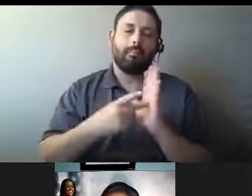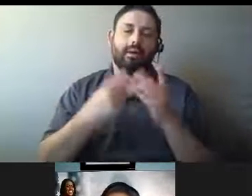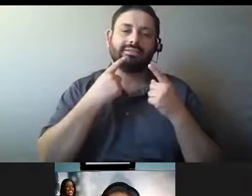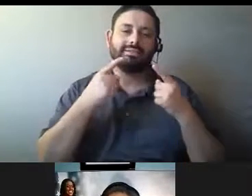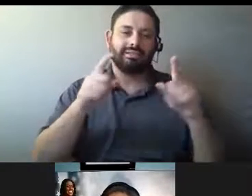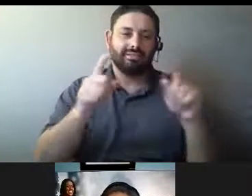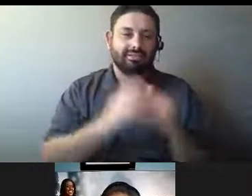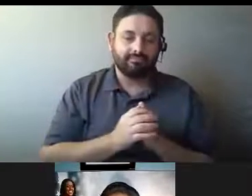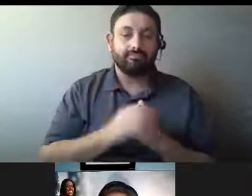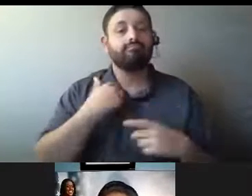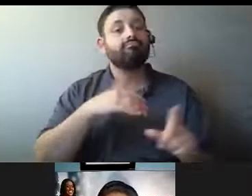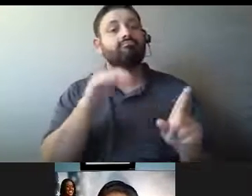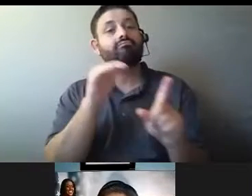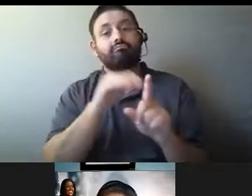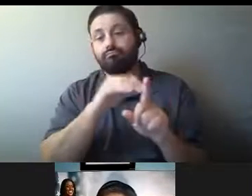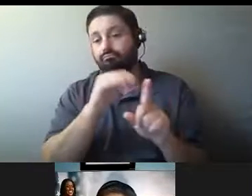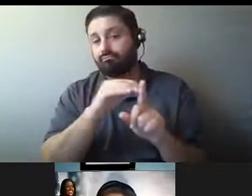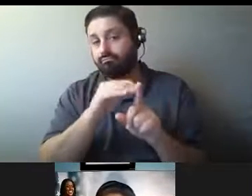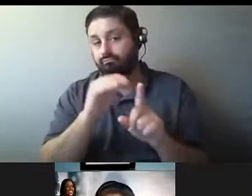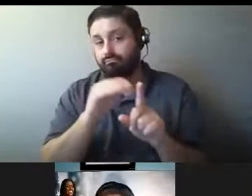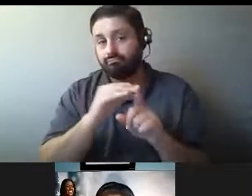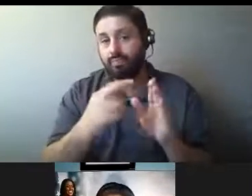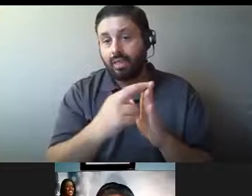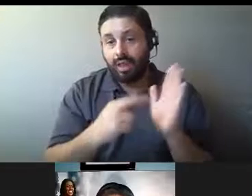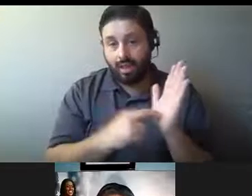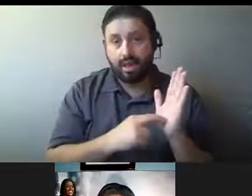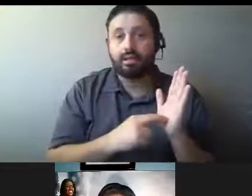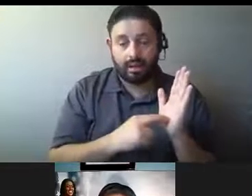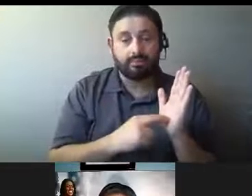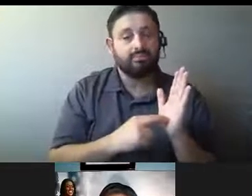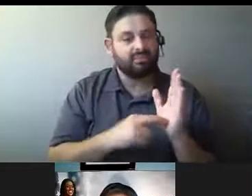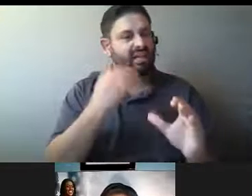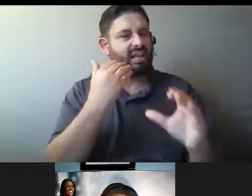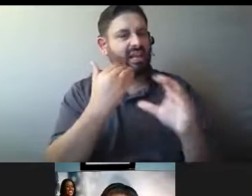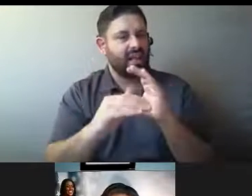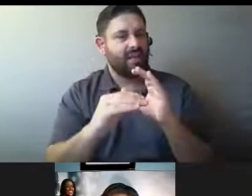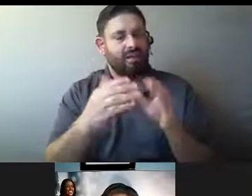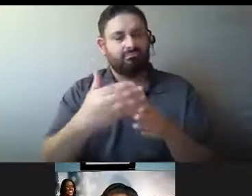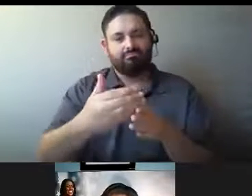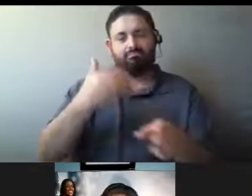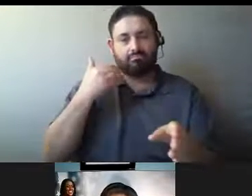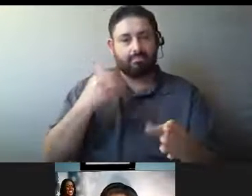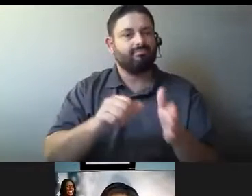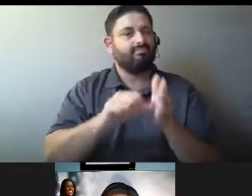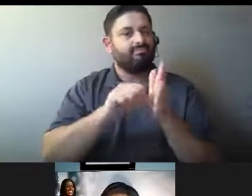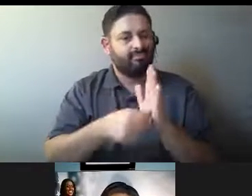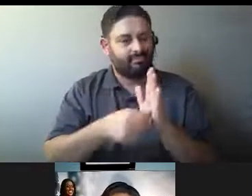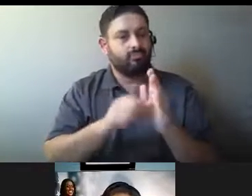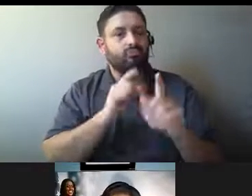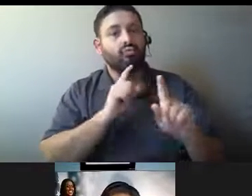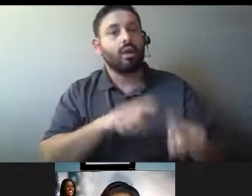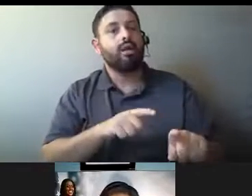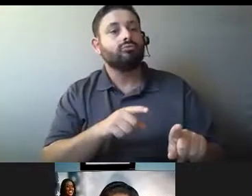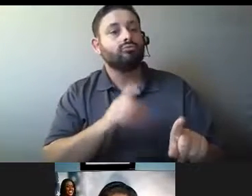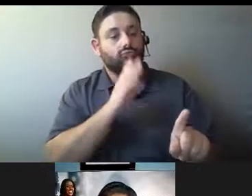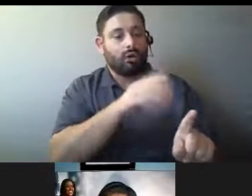Let me remind you that the guidelines candidates are, which were emailed in advance, and they emphasize that responses directed at other